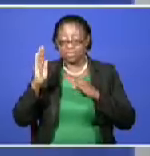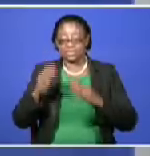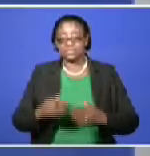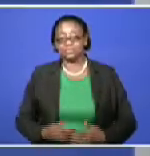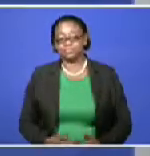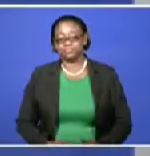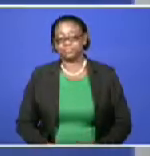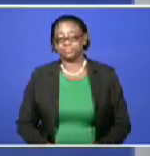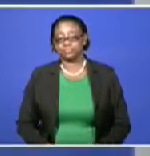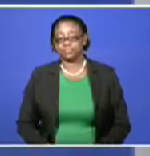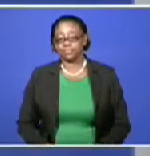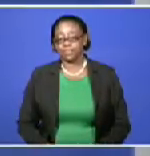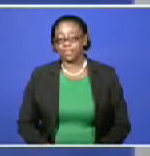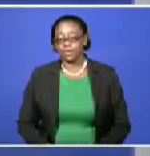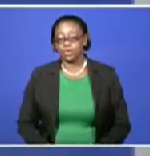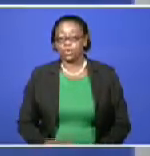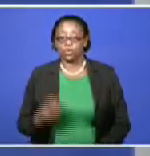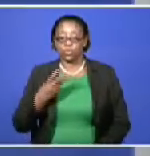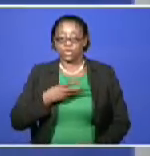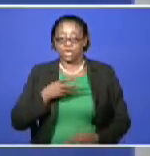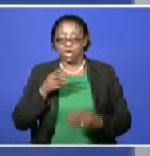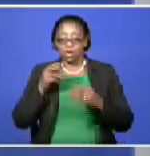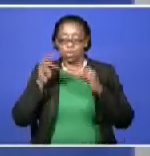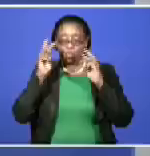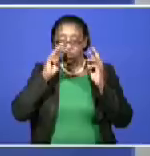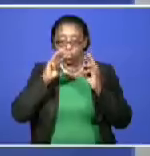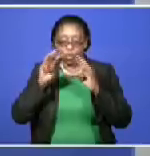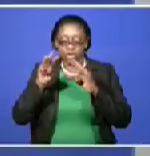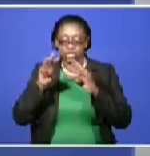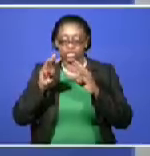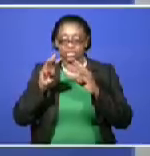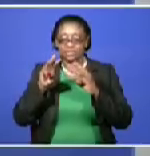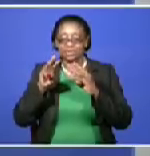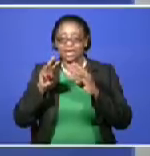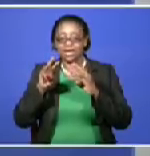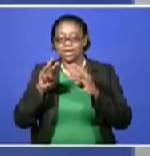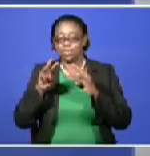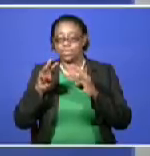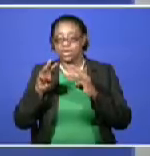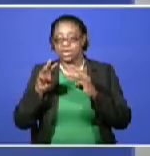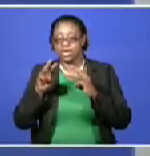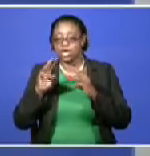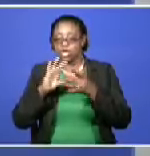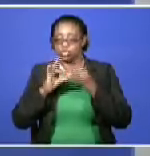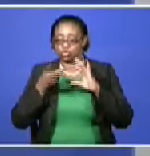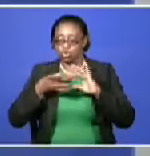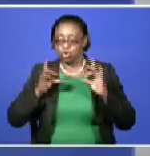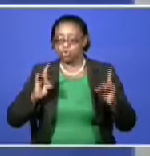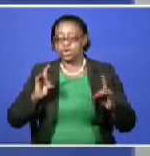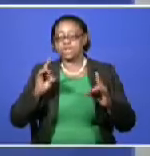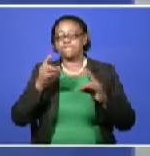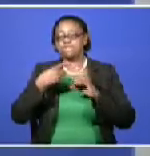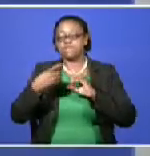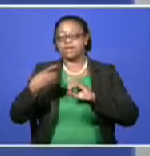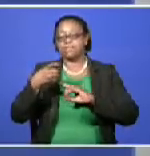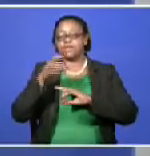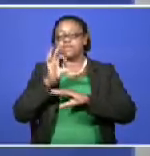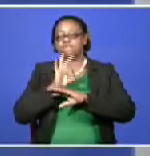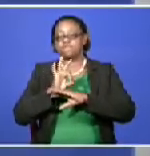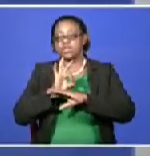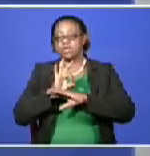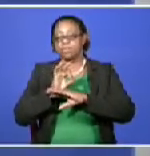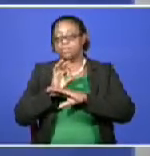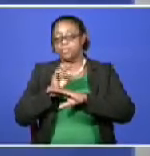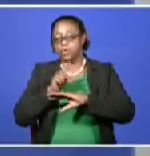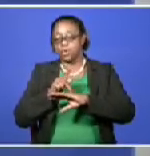Well, there's a major story that we're monitoring out of the nation's second city, Freeport Grand Bahama. It's a delicate situation. The Cooper